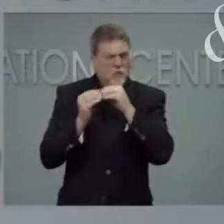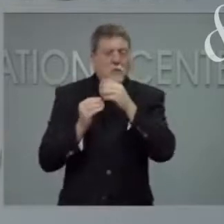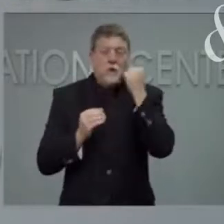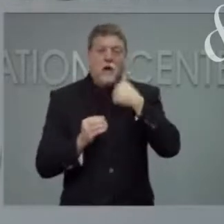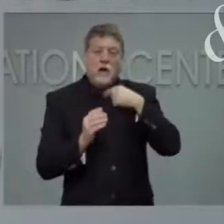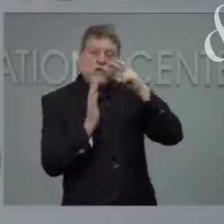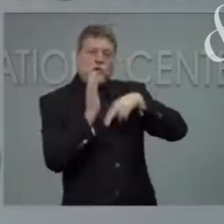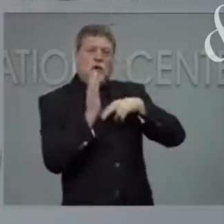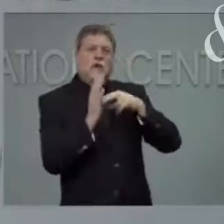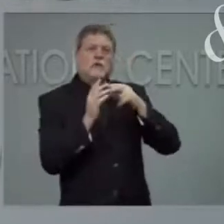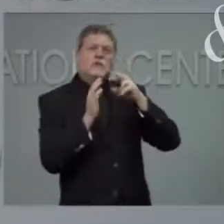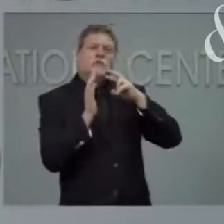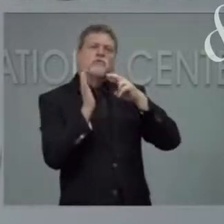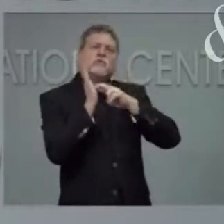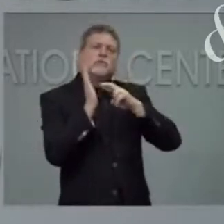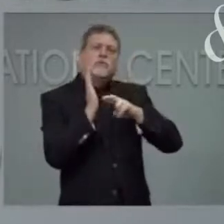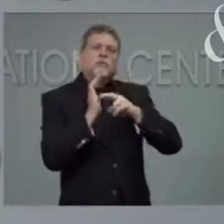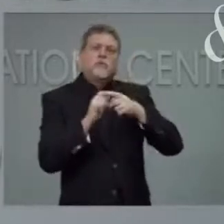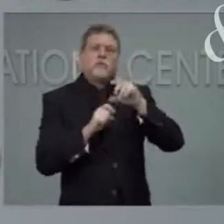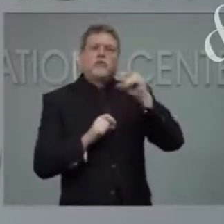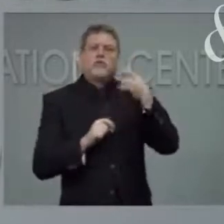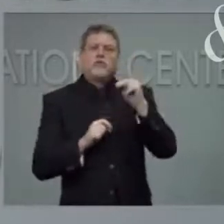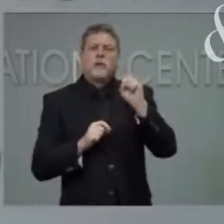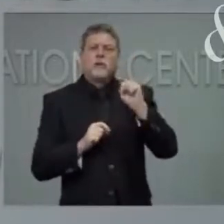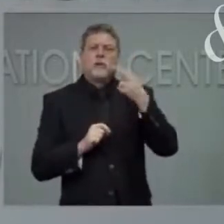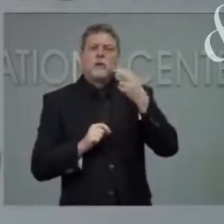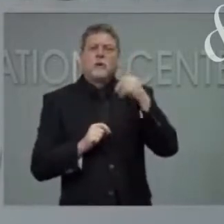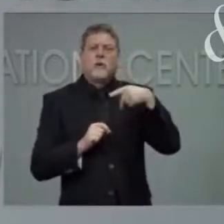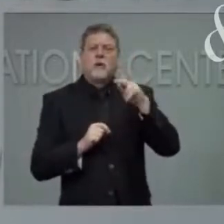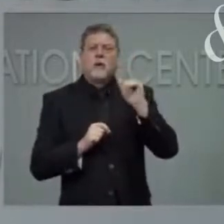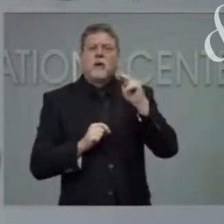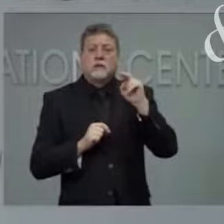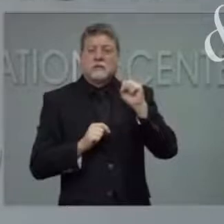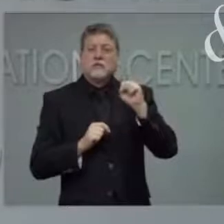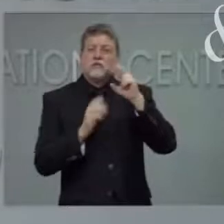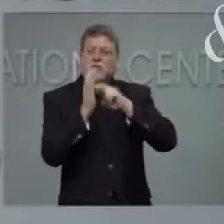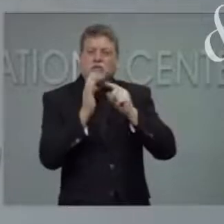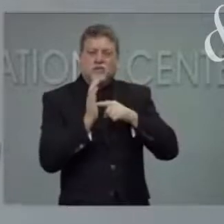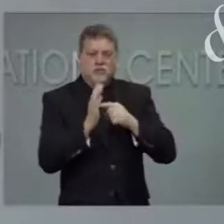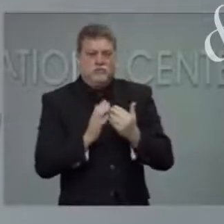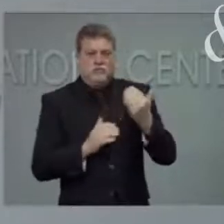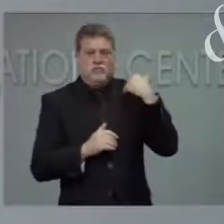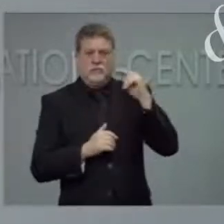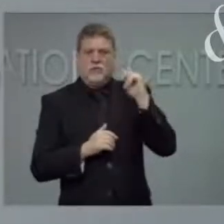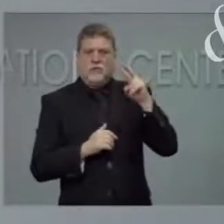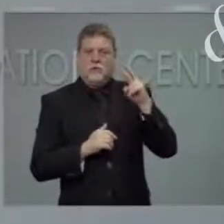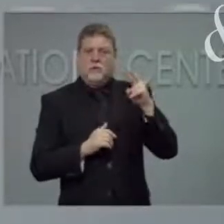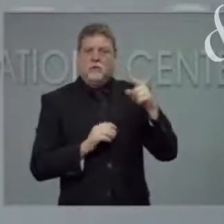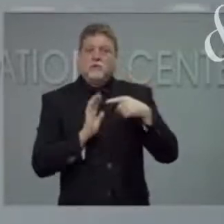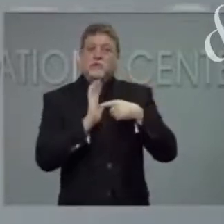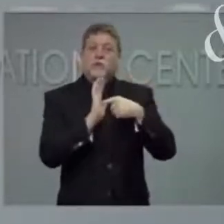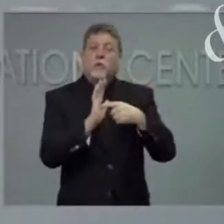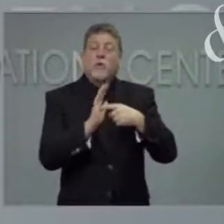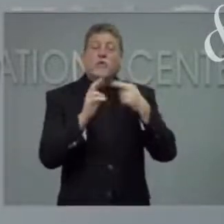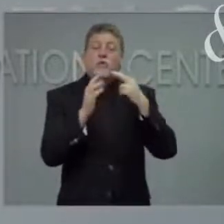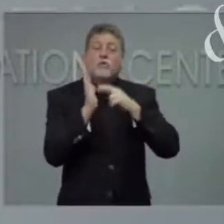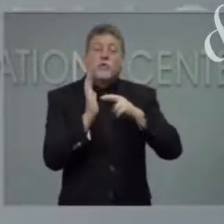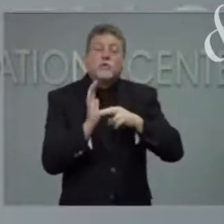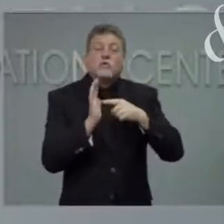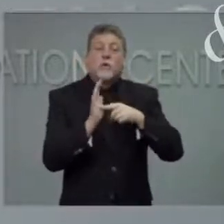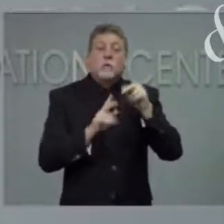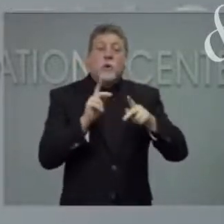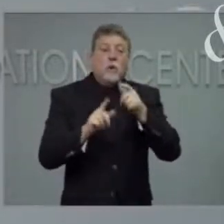from Johns Hopkins University back in November that showed that during the pandemic, people